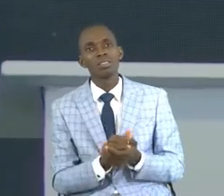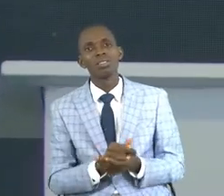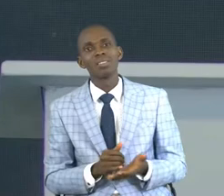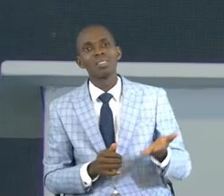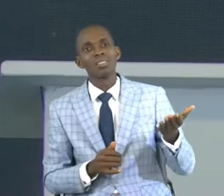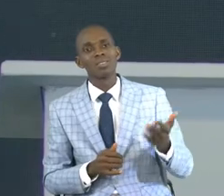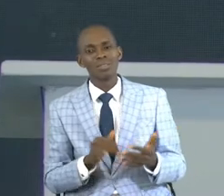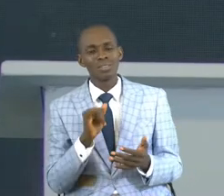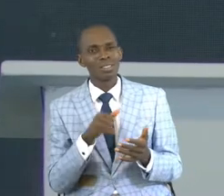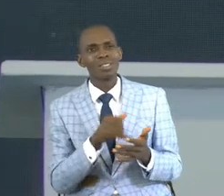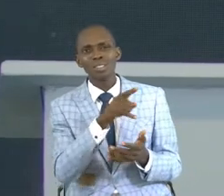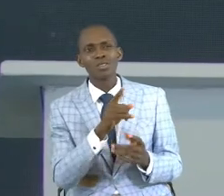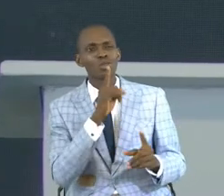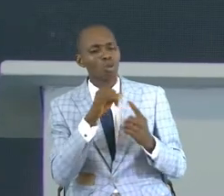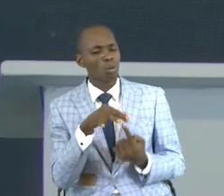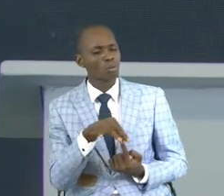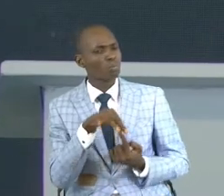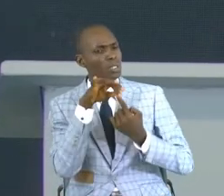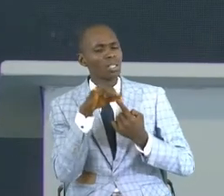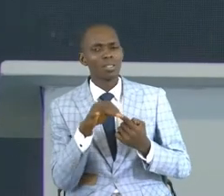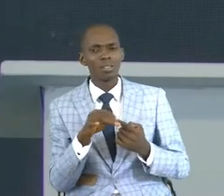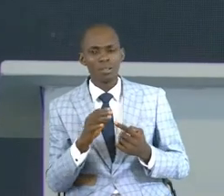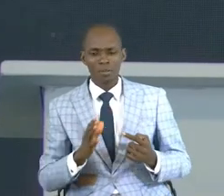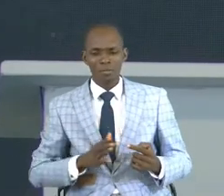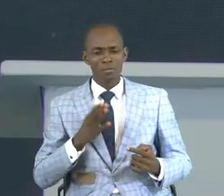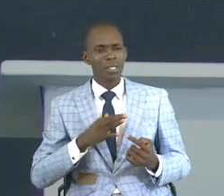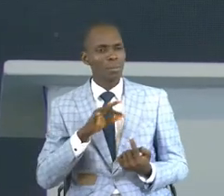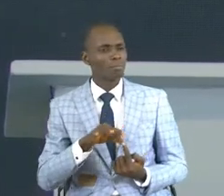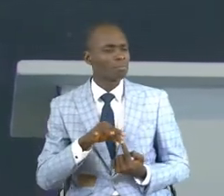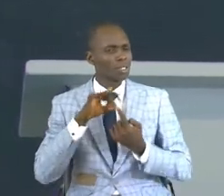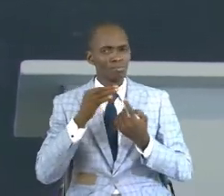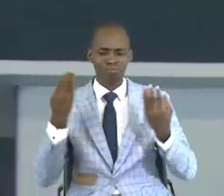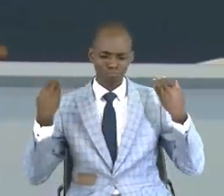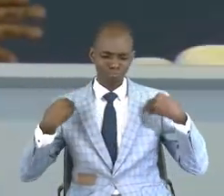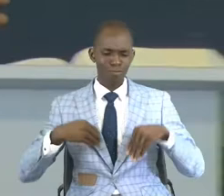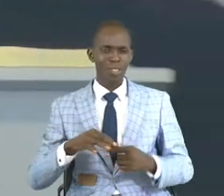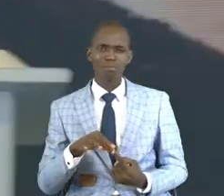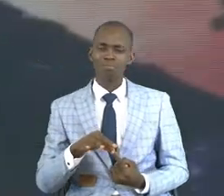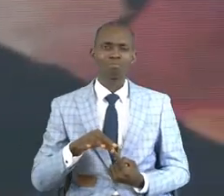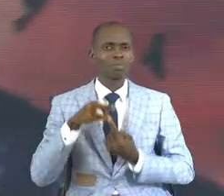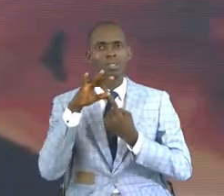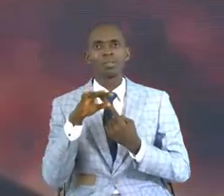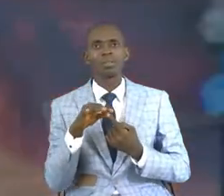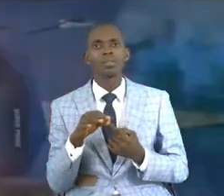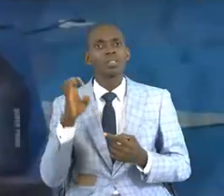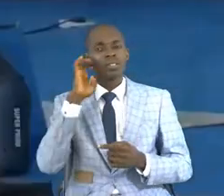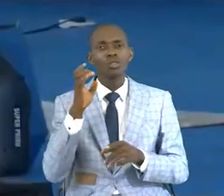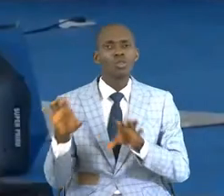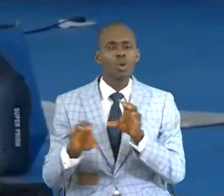He talks peculiar. He thinks peculiar. He dresses peculiar. He does